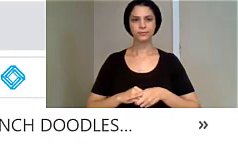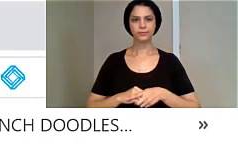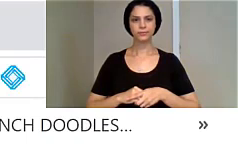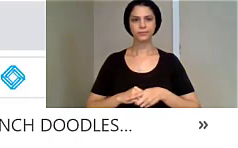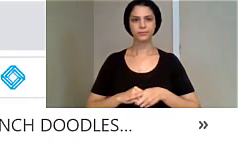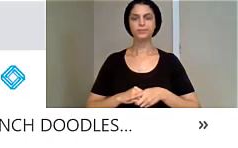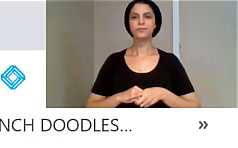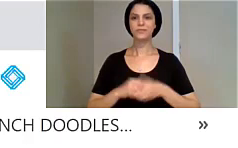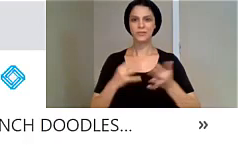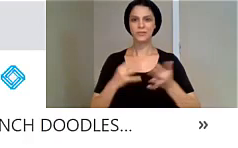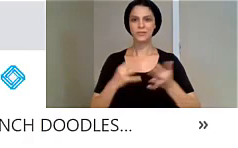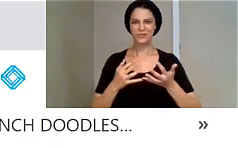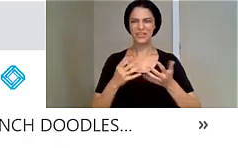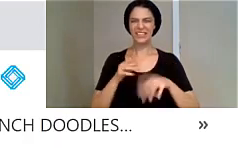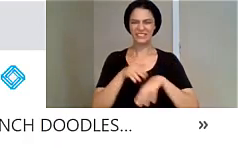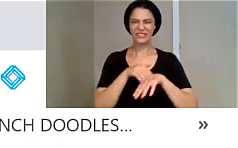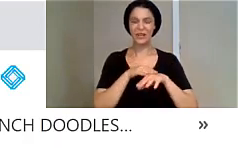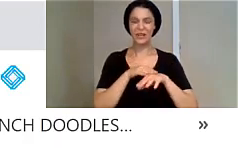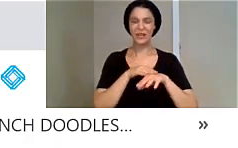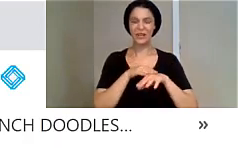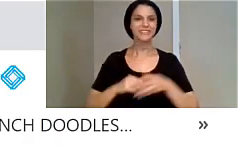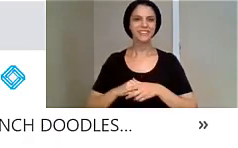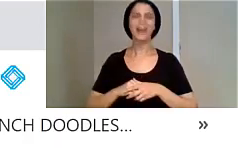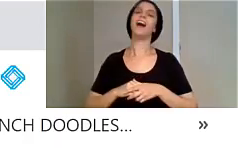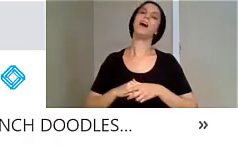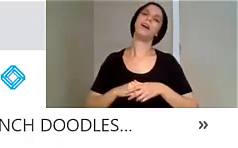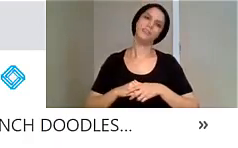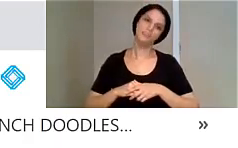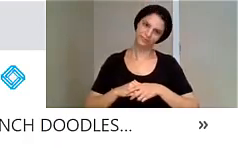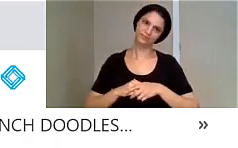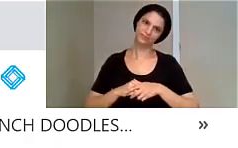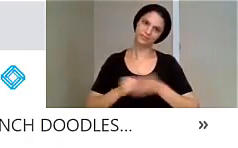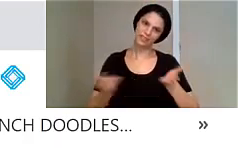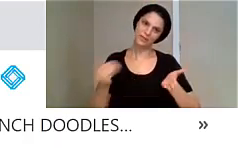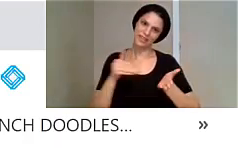It's coming, it's just a little slow. Let's try that again.